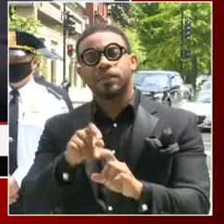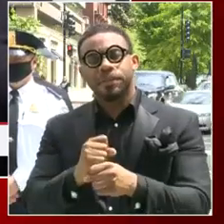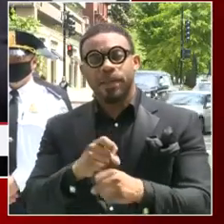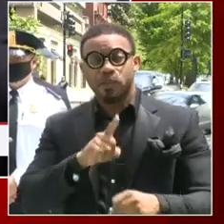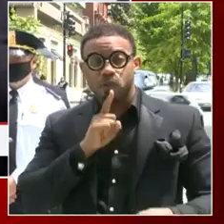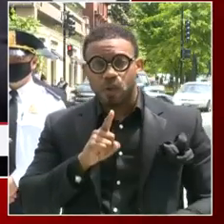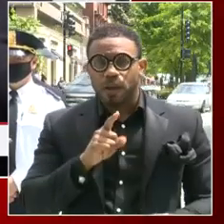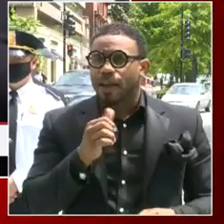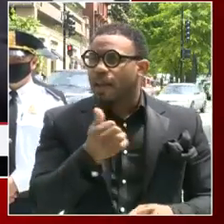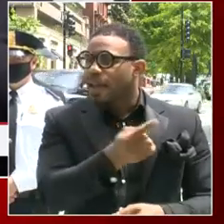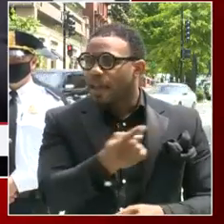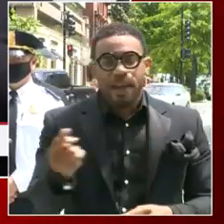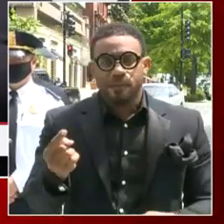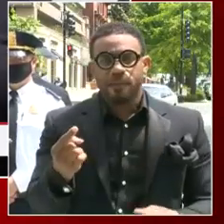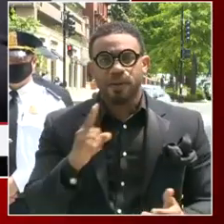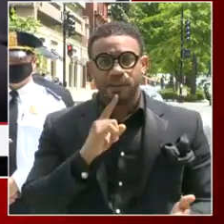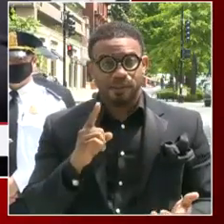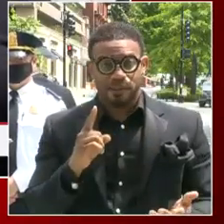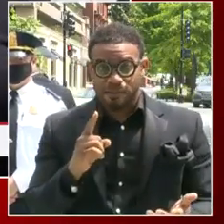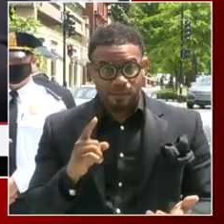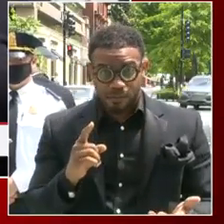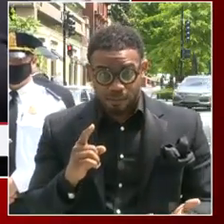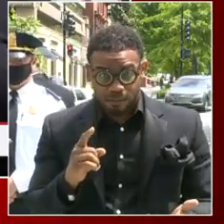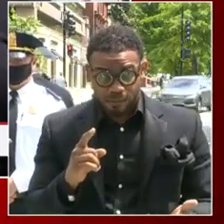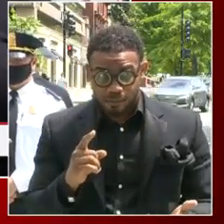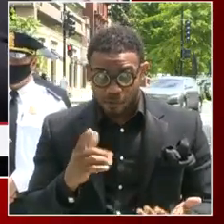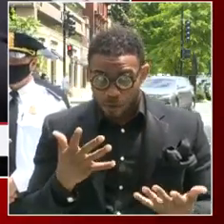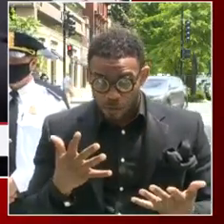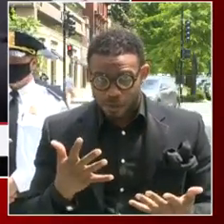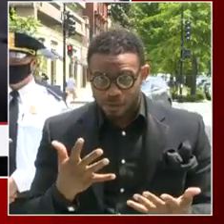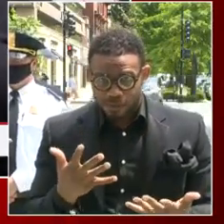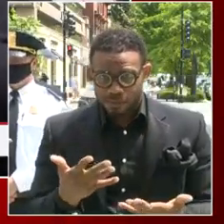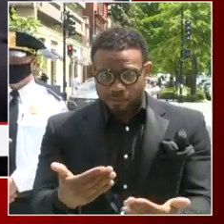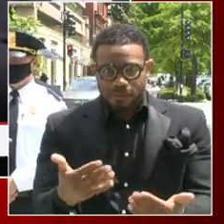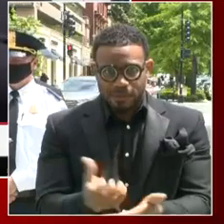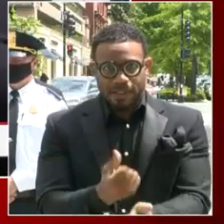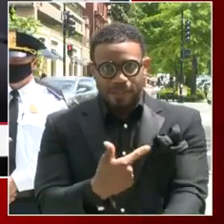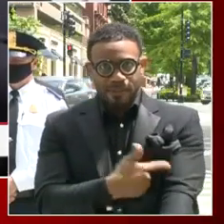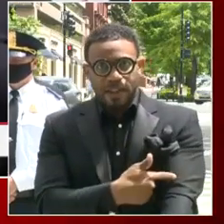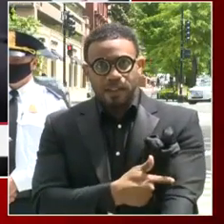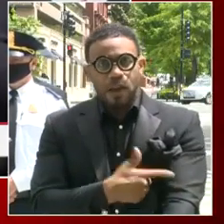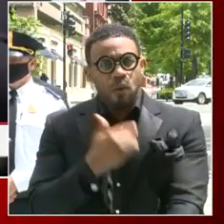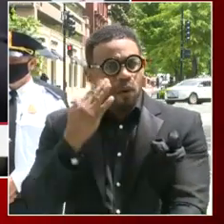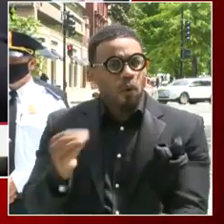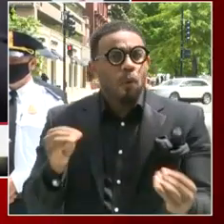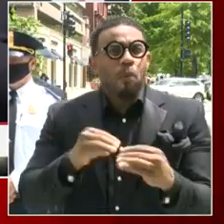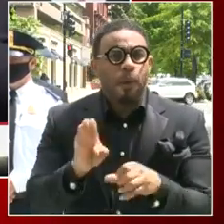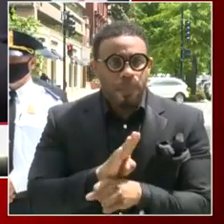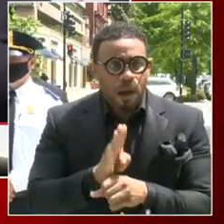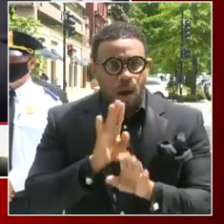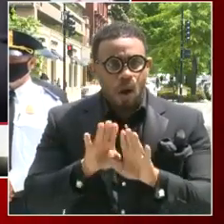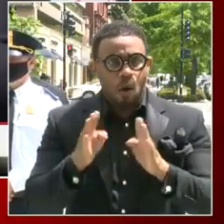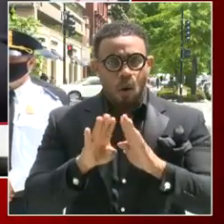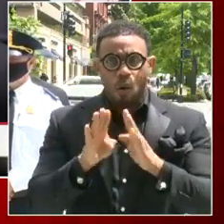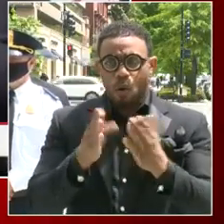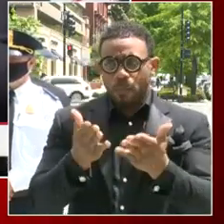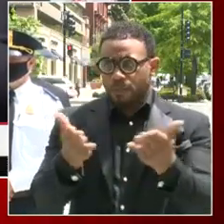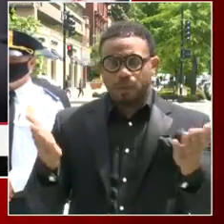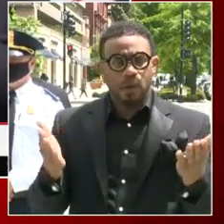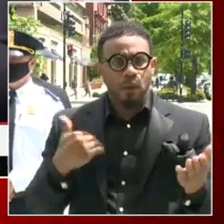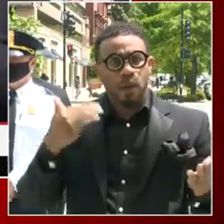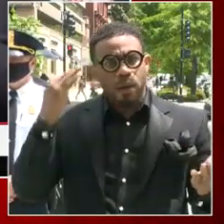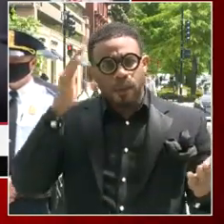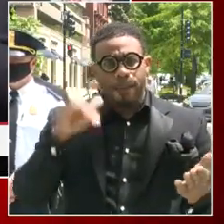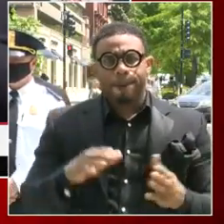make sure that everybody is getting vaccinated. We know that more businesses are opening.